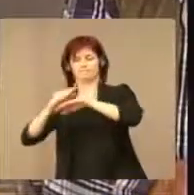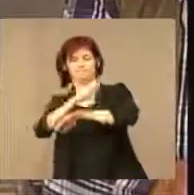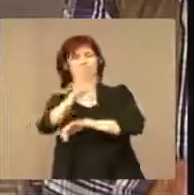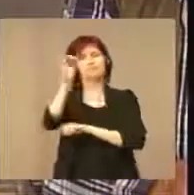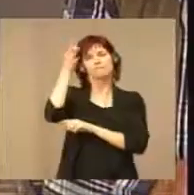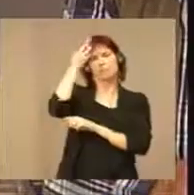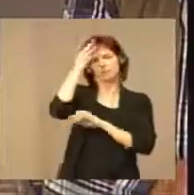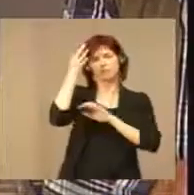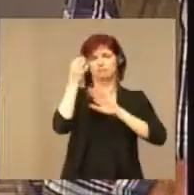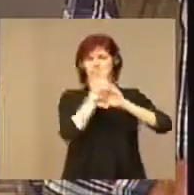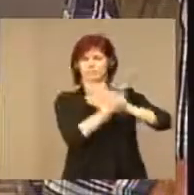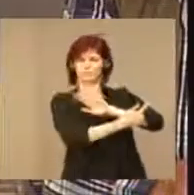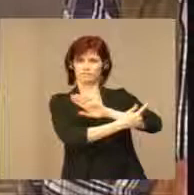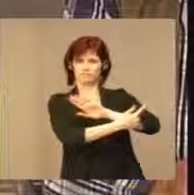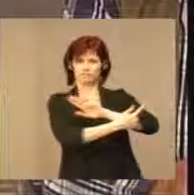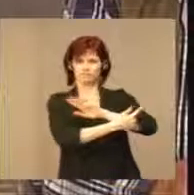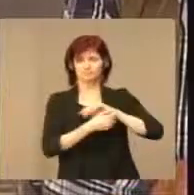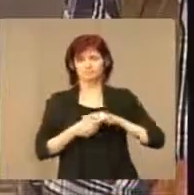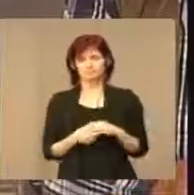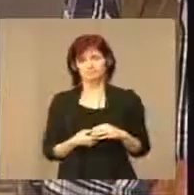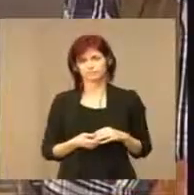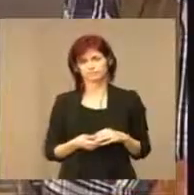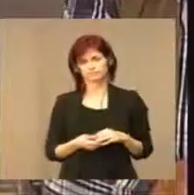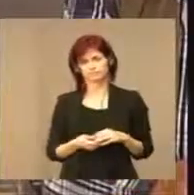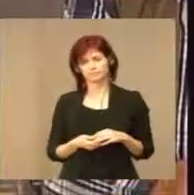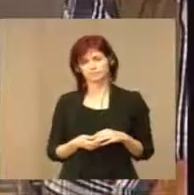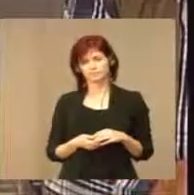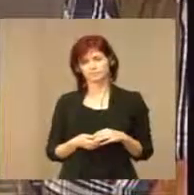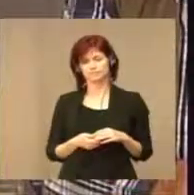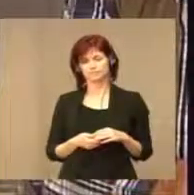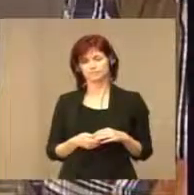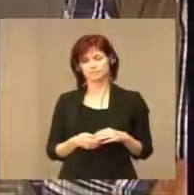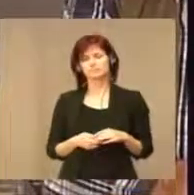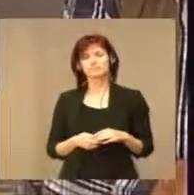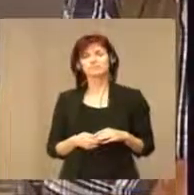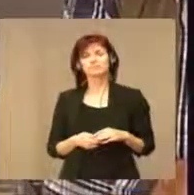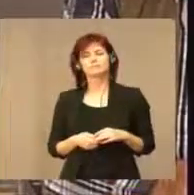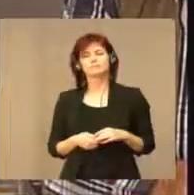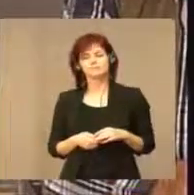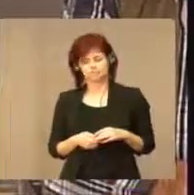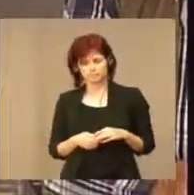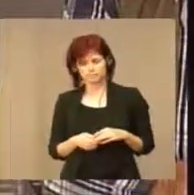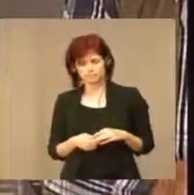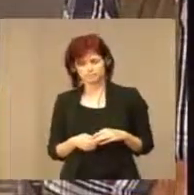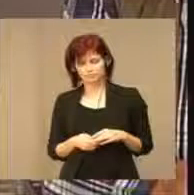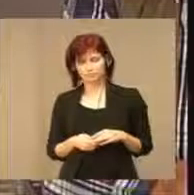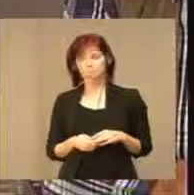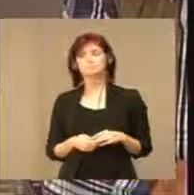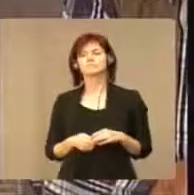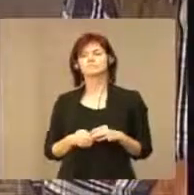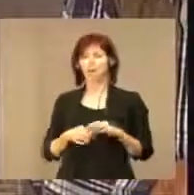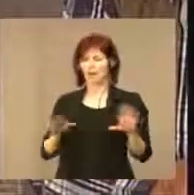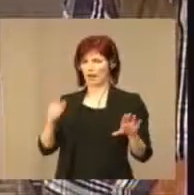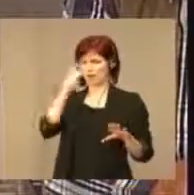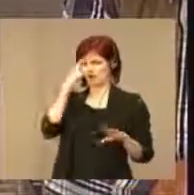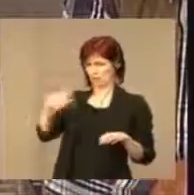and you don't want somebody who is moving from, and you will all understand